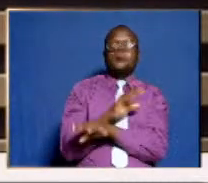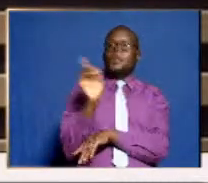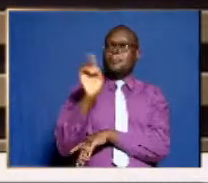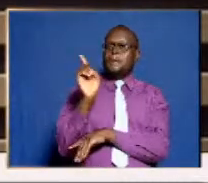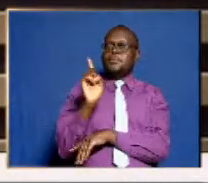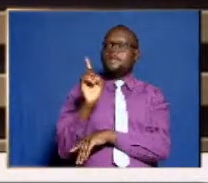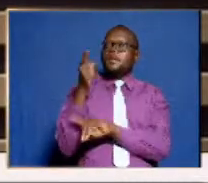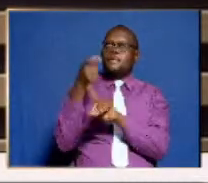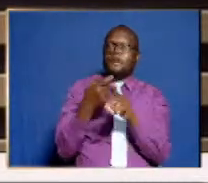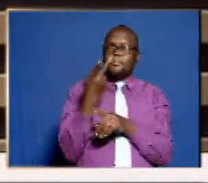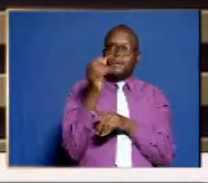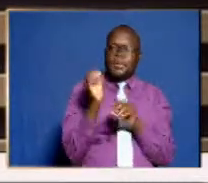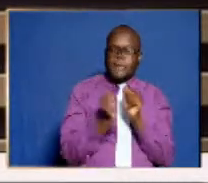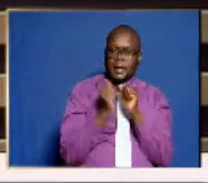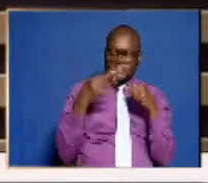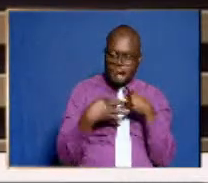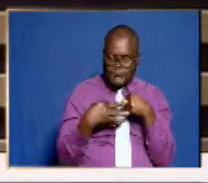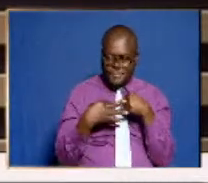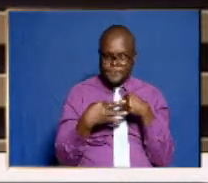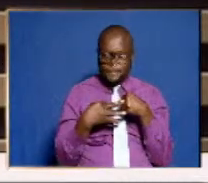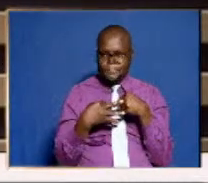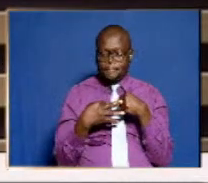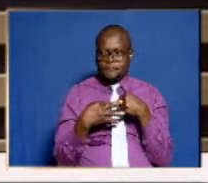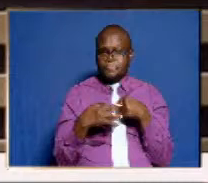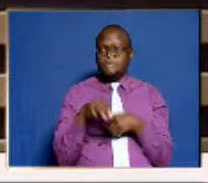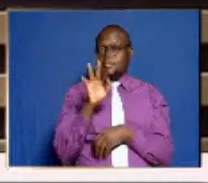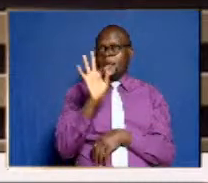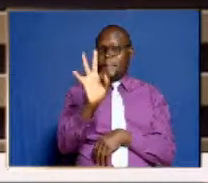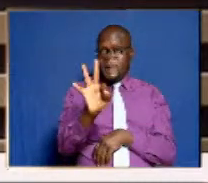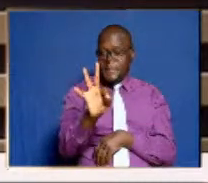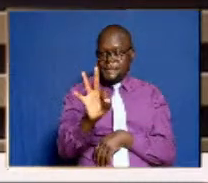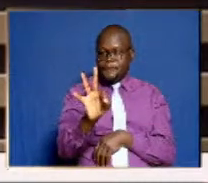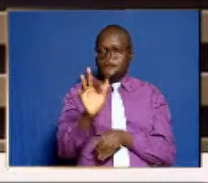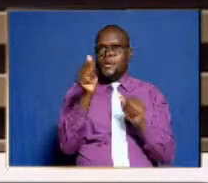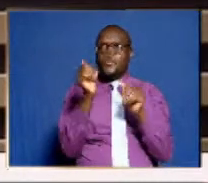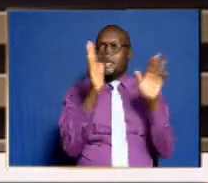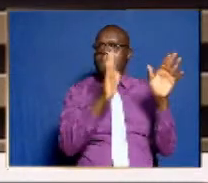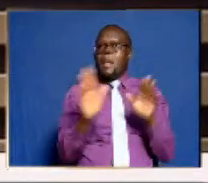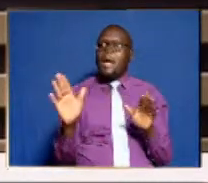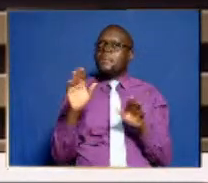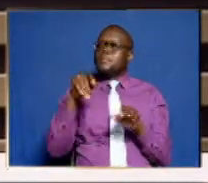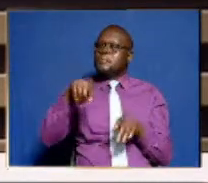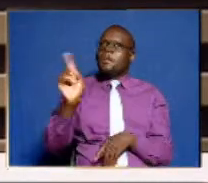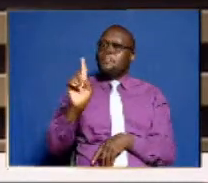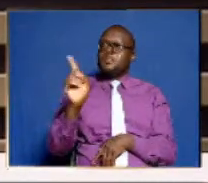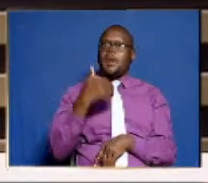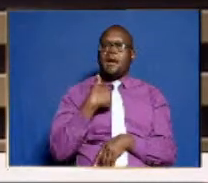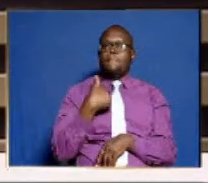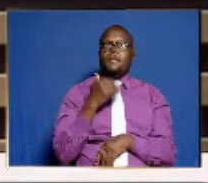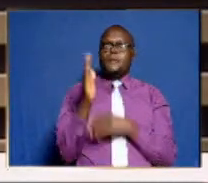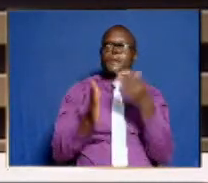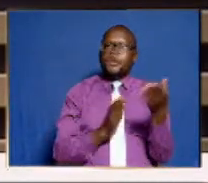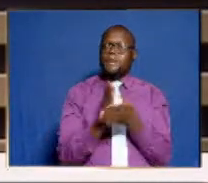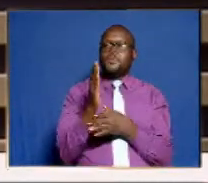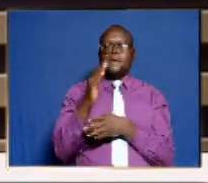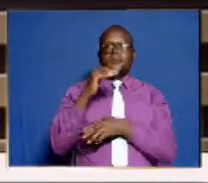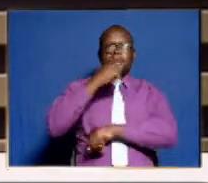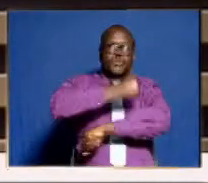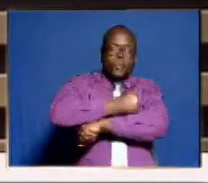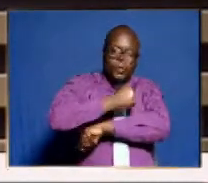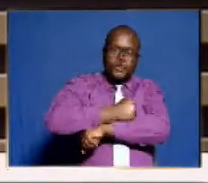since 2018? Roman 3, what measures have the ministry put in place to ensure that the learning